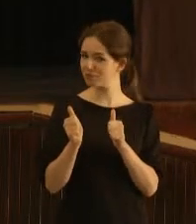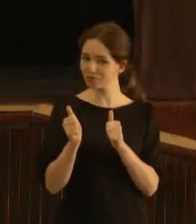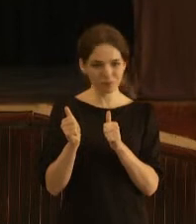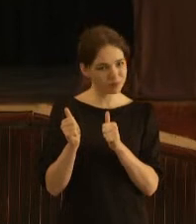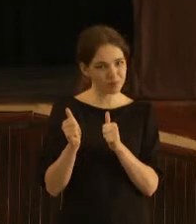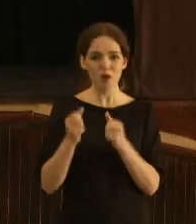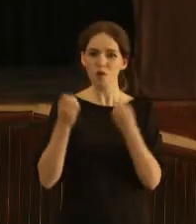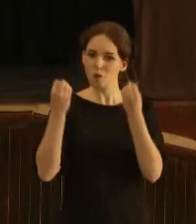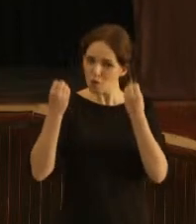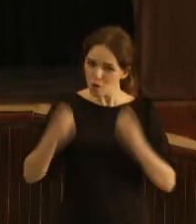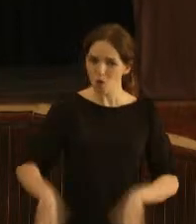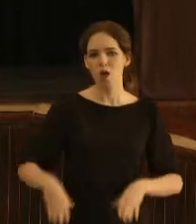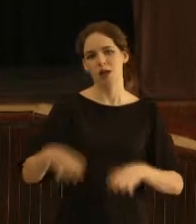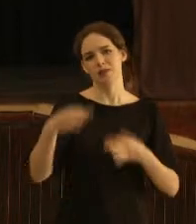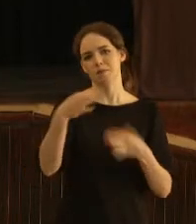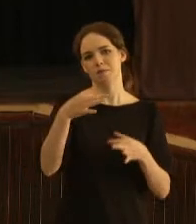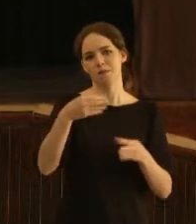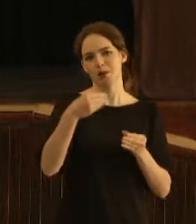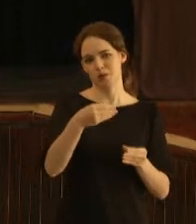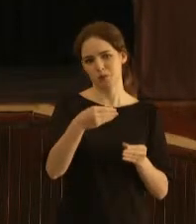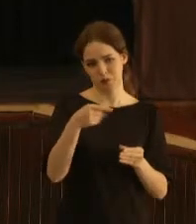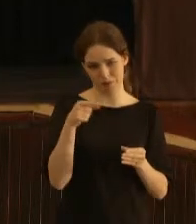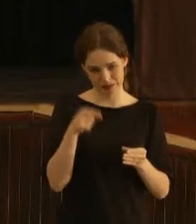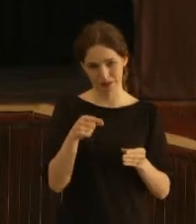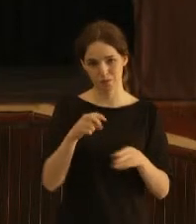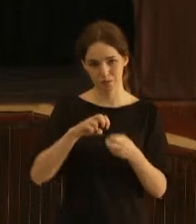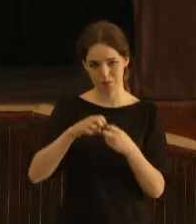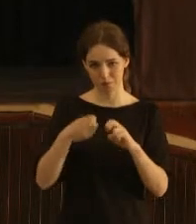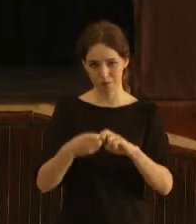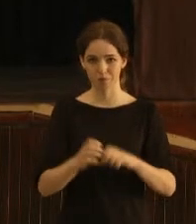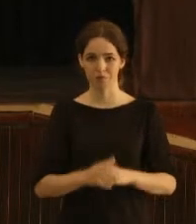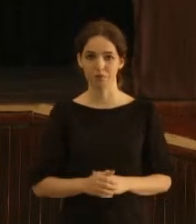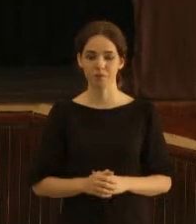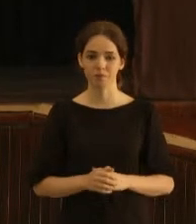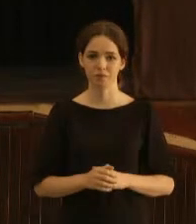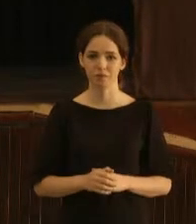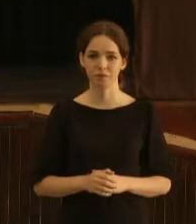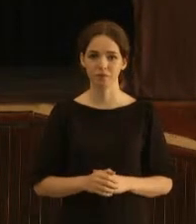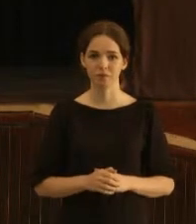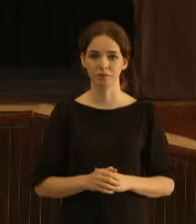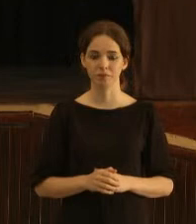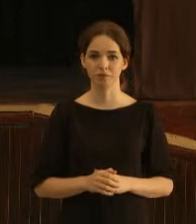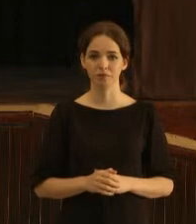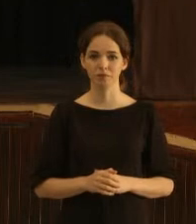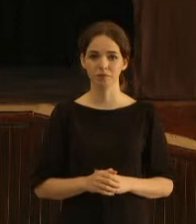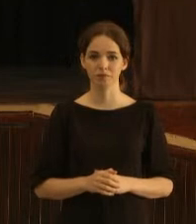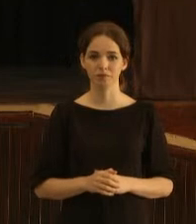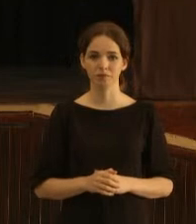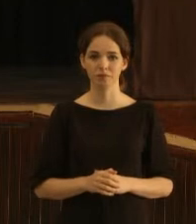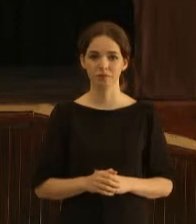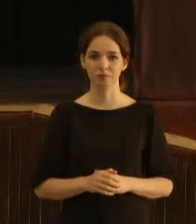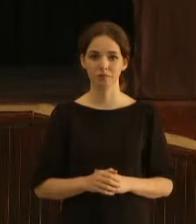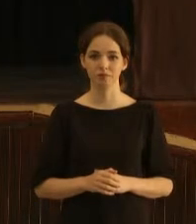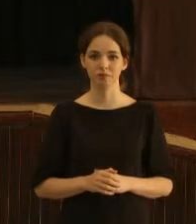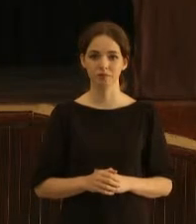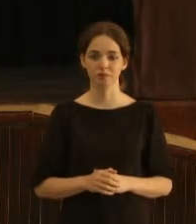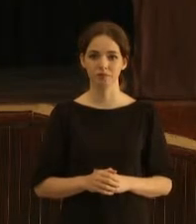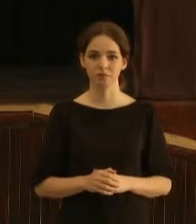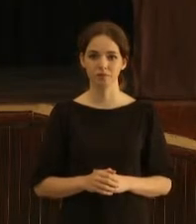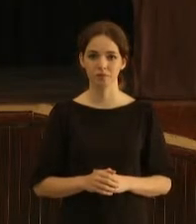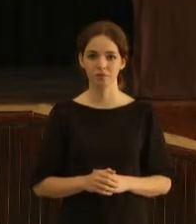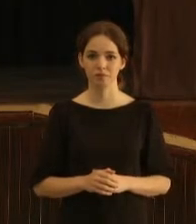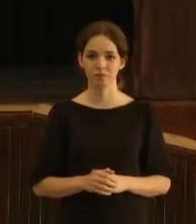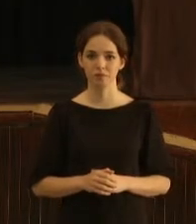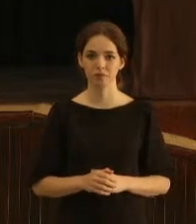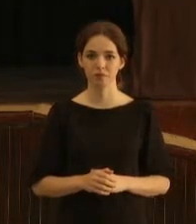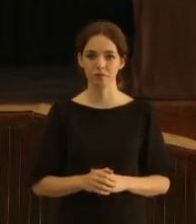Ja. So vroeër in die jaar kon ons toe by Municipality se hof